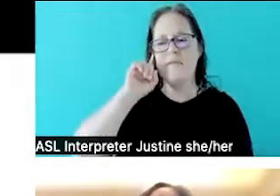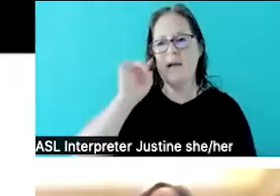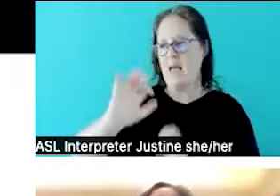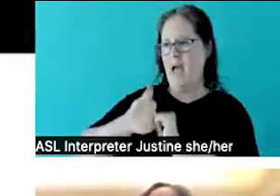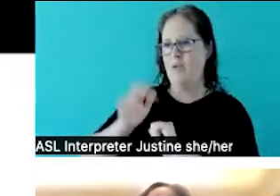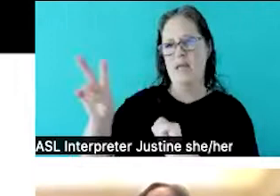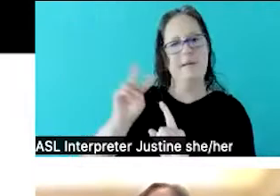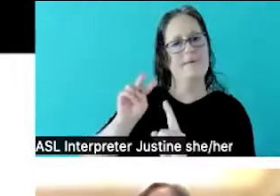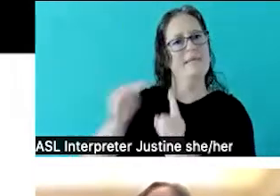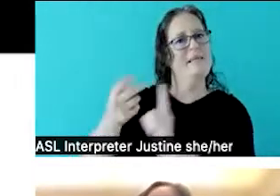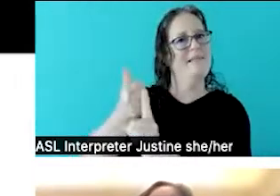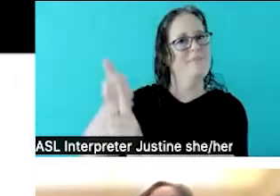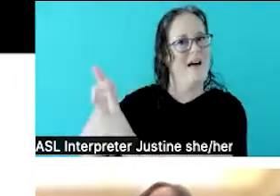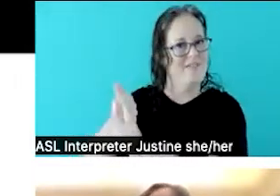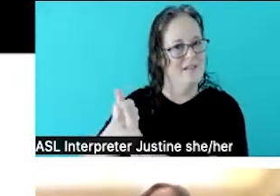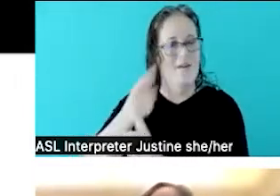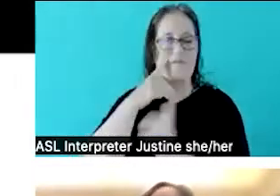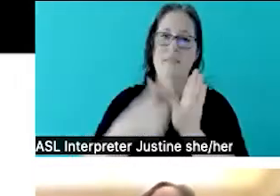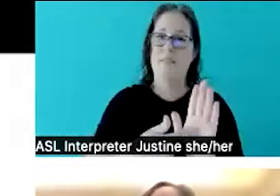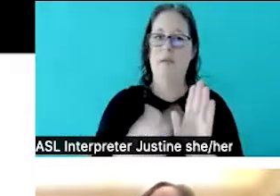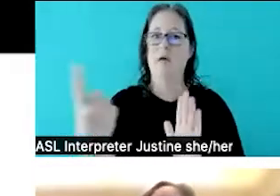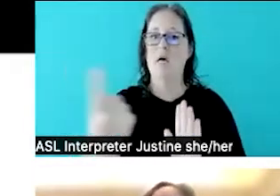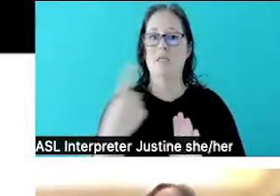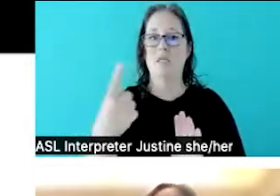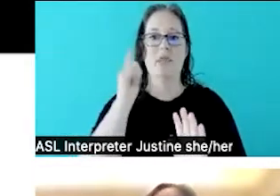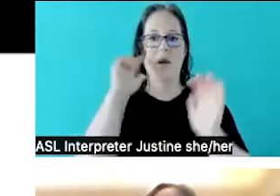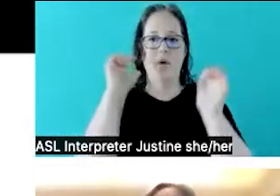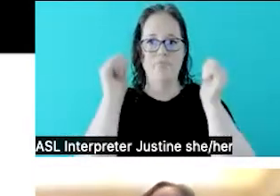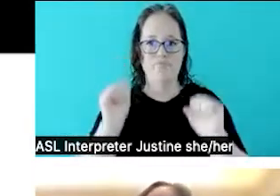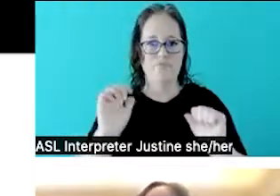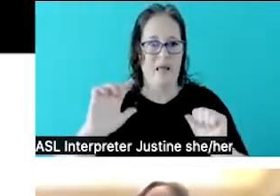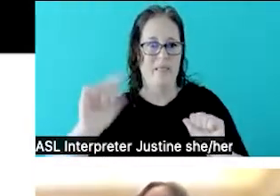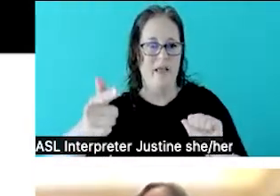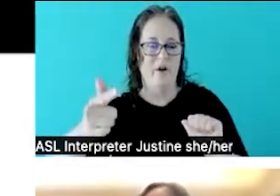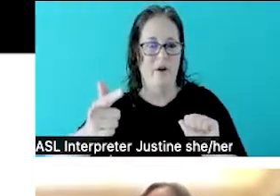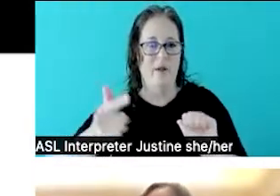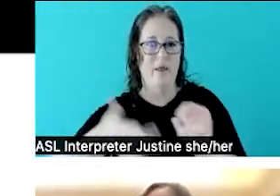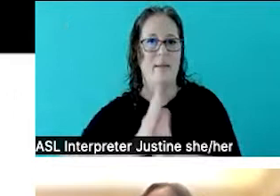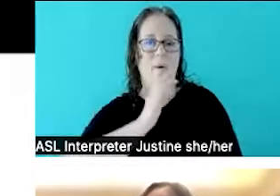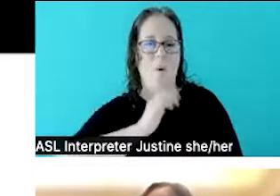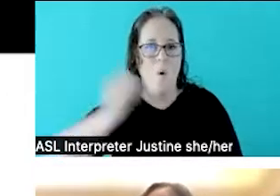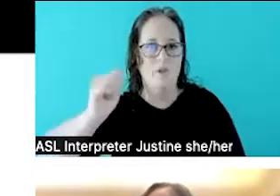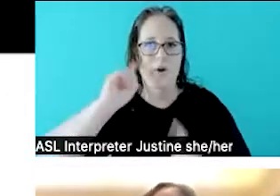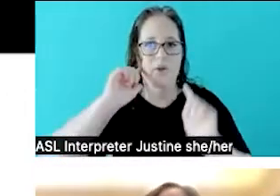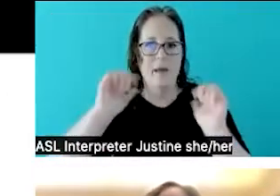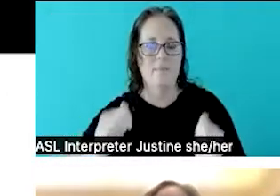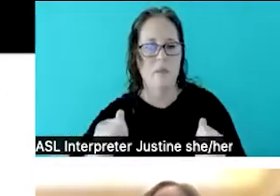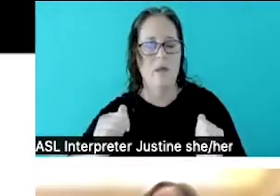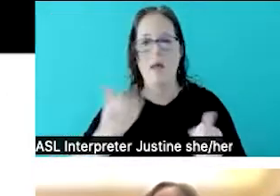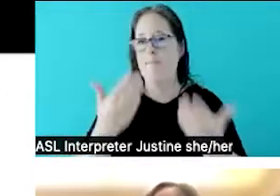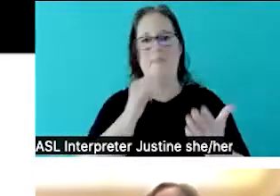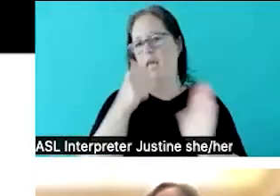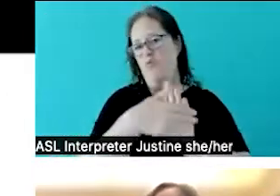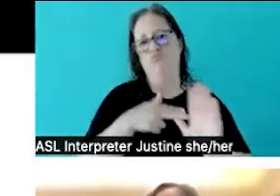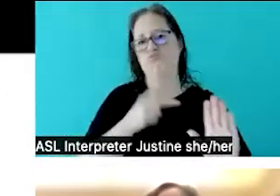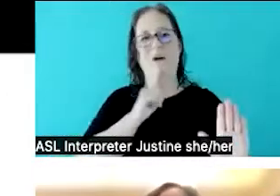people lose their hearing, for example, later in life. They may not think of themselves as deaf. They may not want to